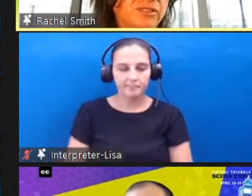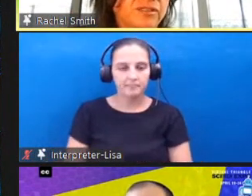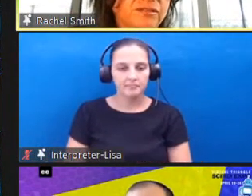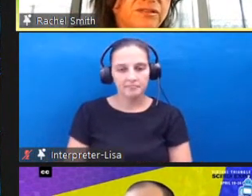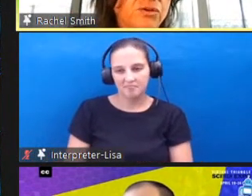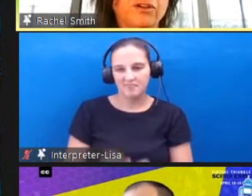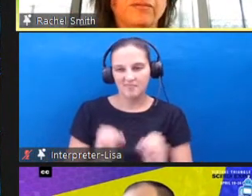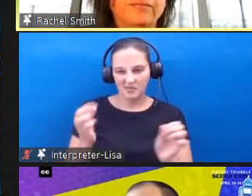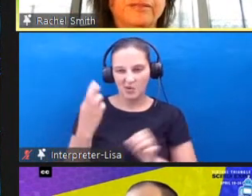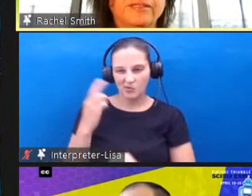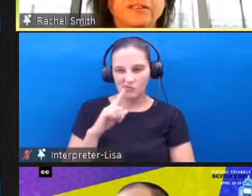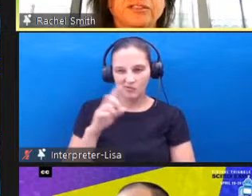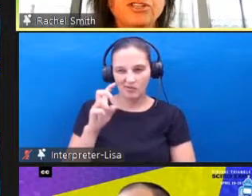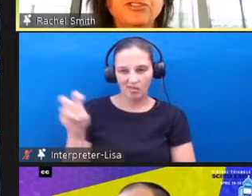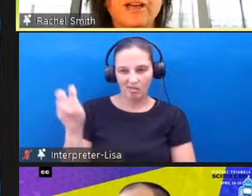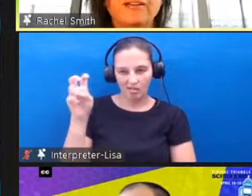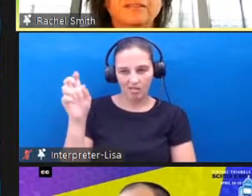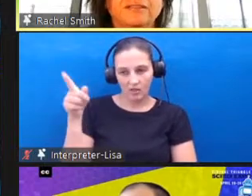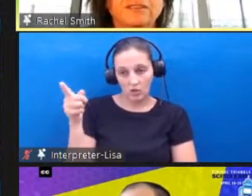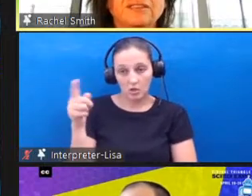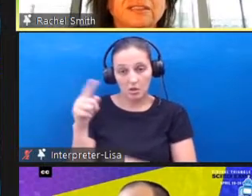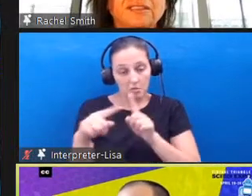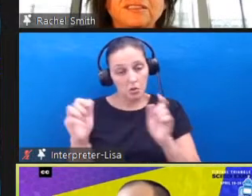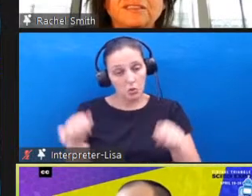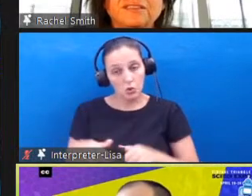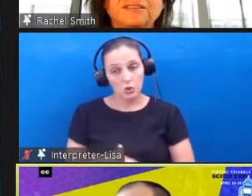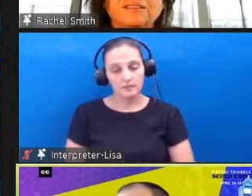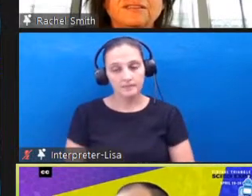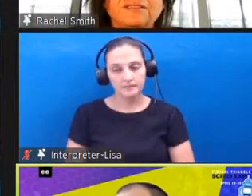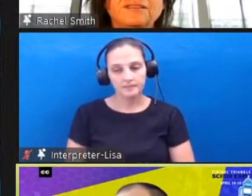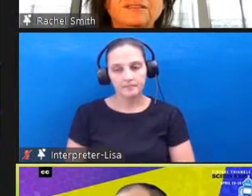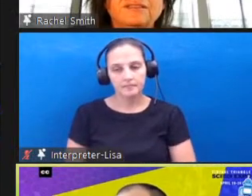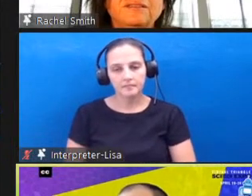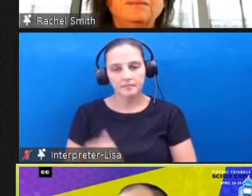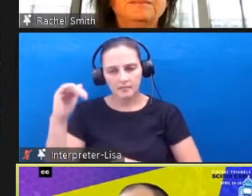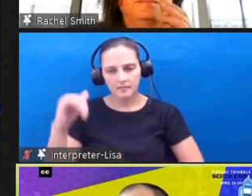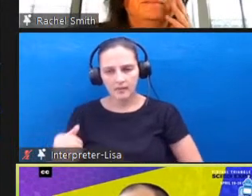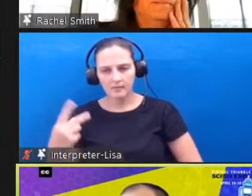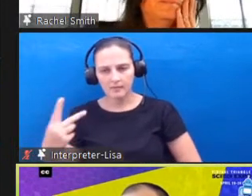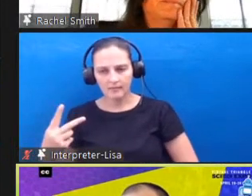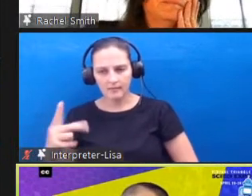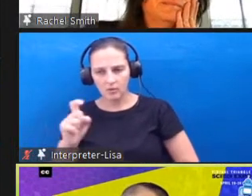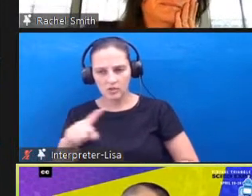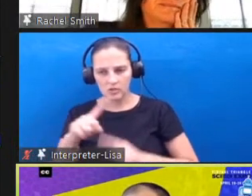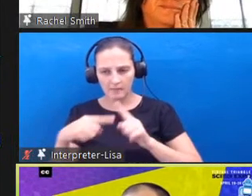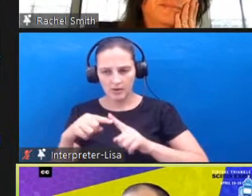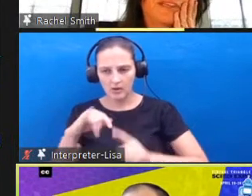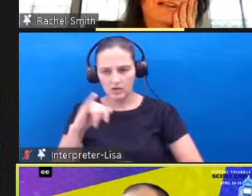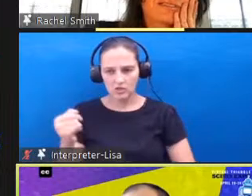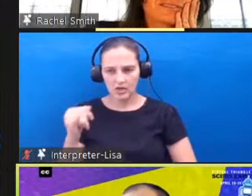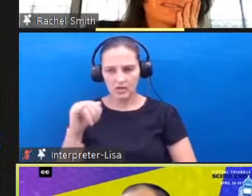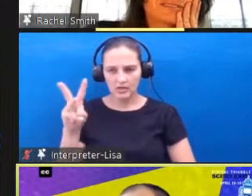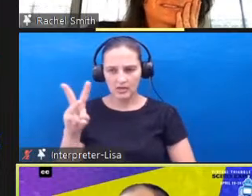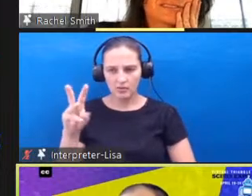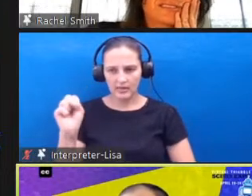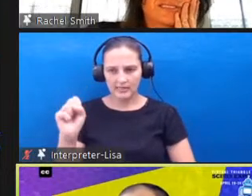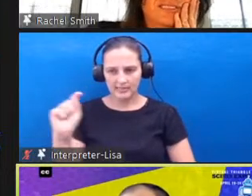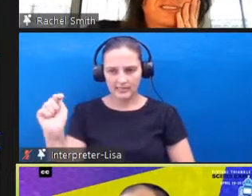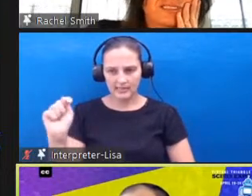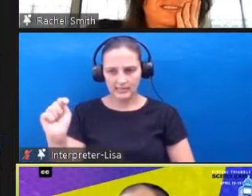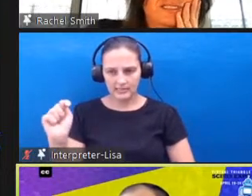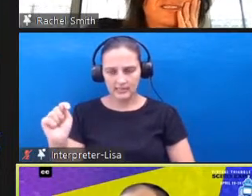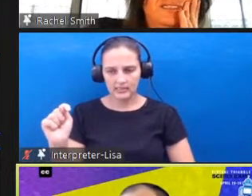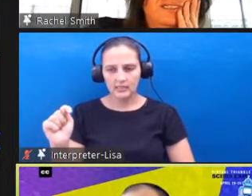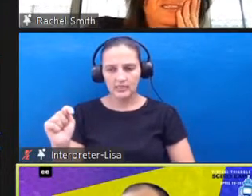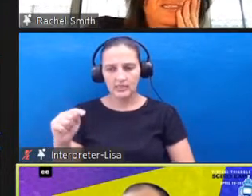reason to really go there, but you can do that. And then we had two questions about the JWST. Yeah. Carrie asked,